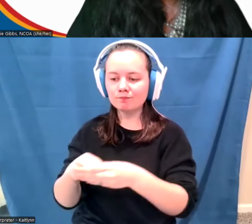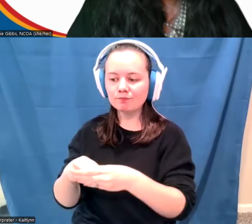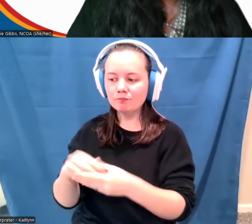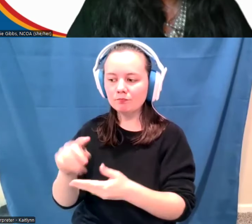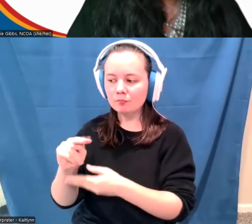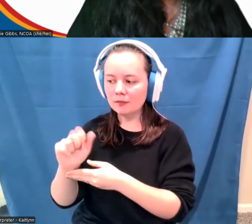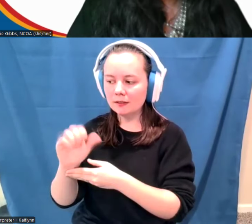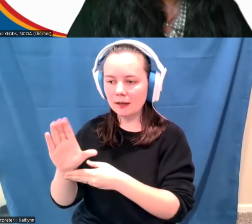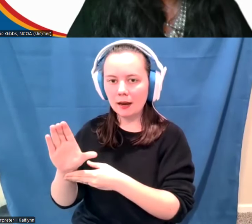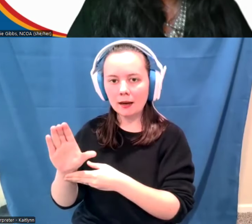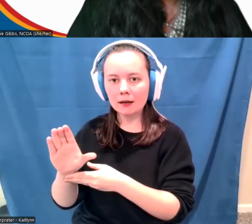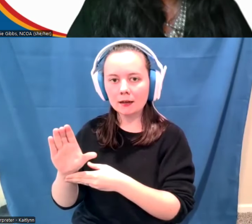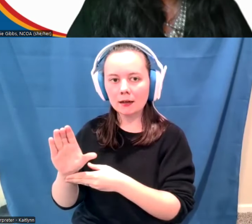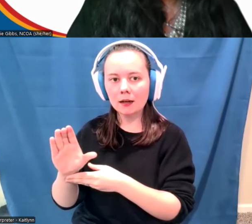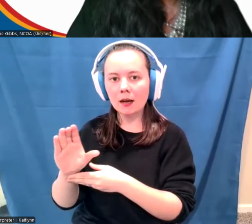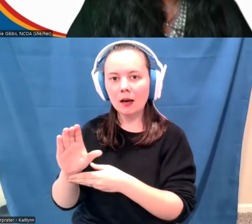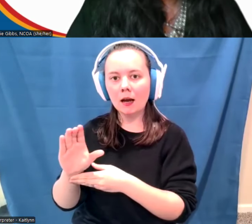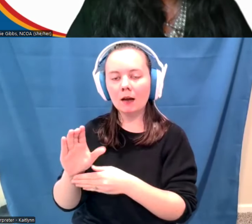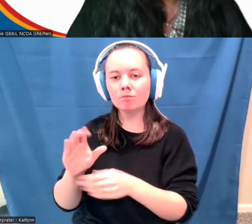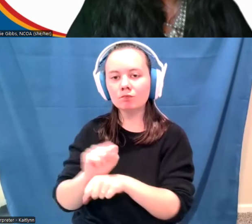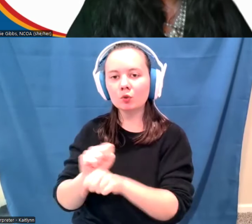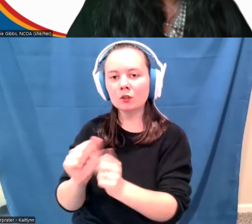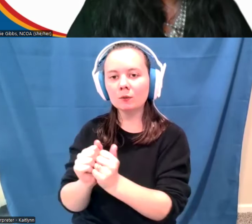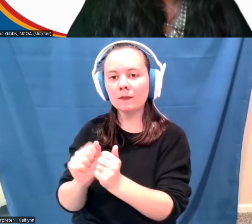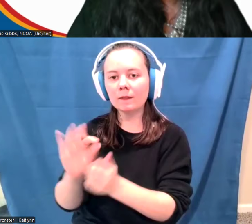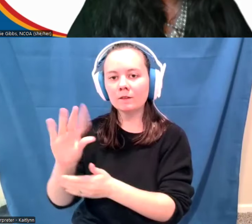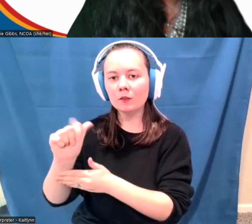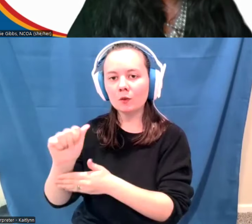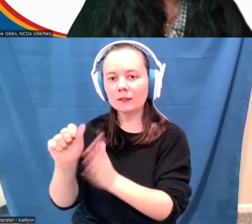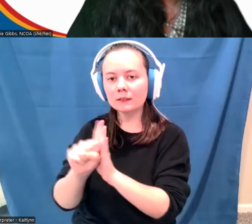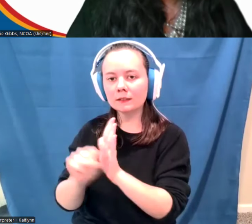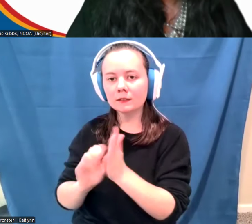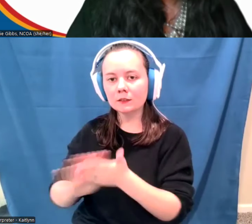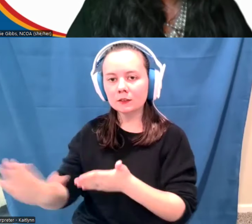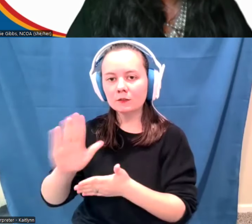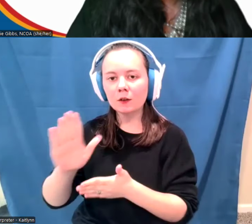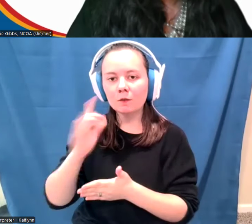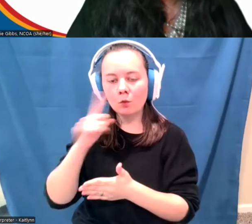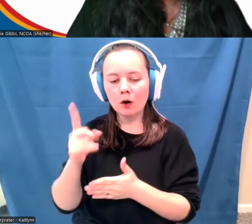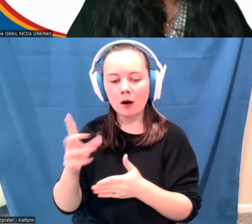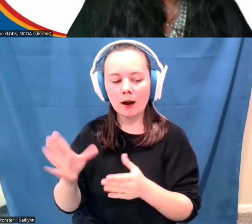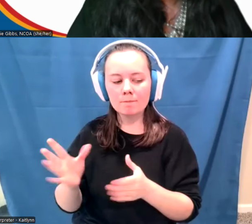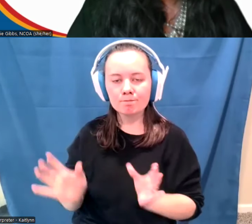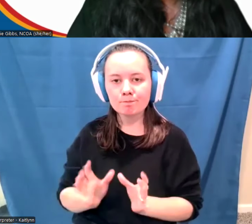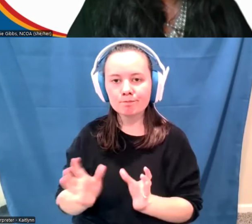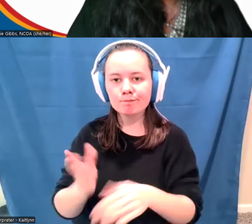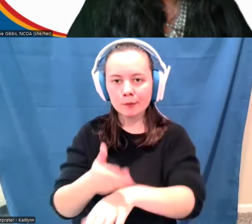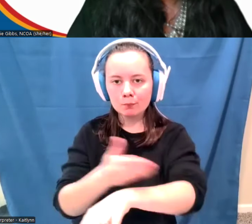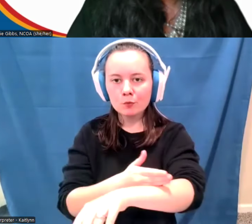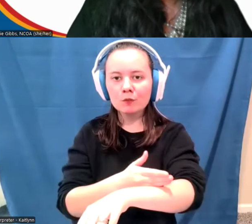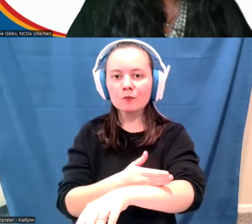are partnering with Florida State University on this Partnering to Improve Care training program, which Tony